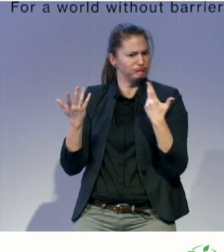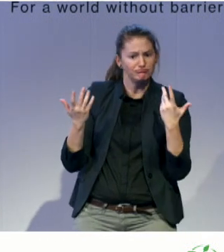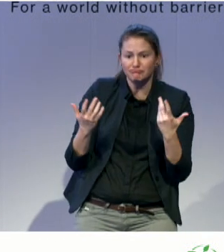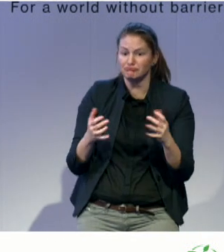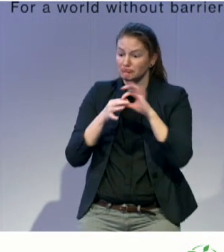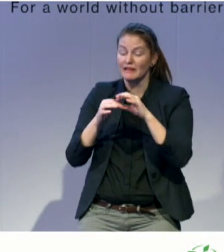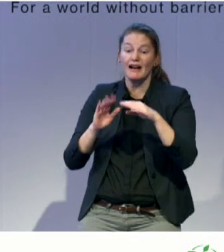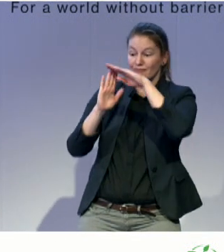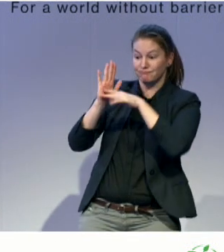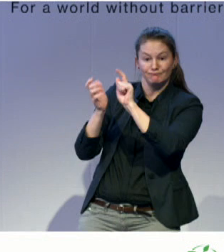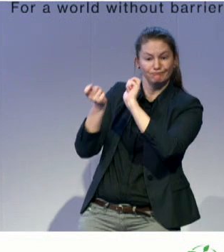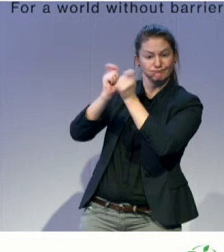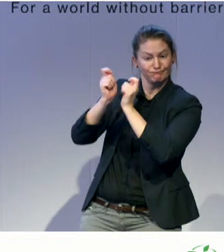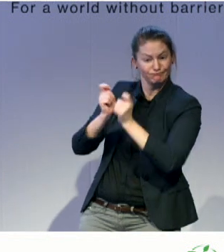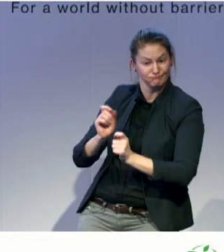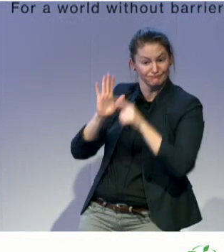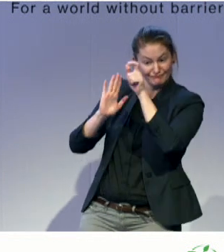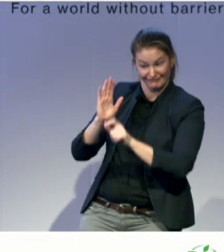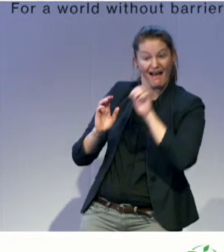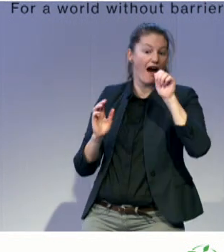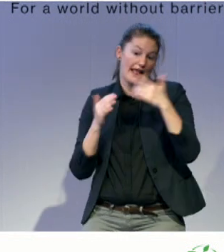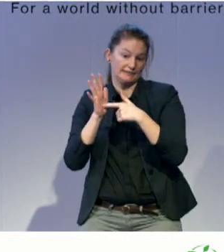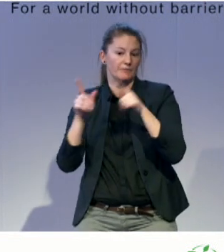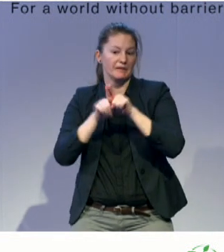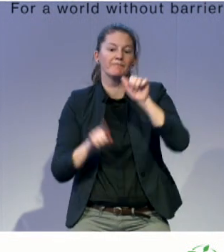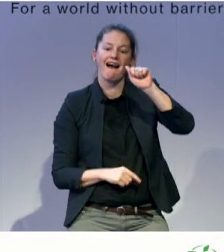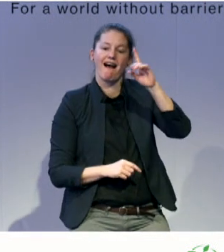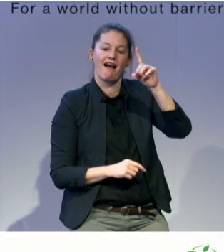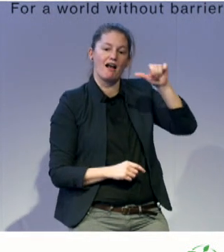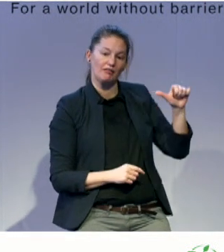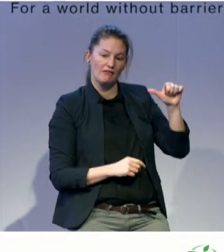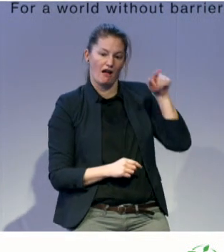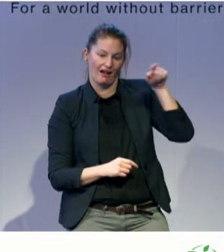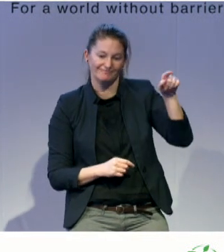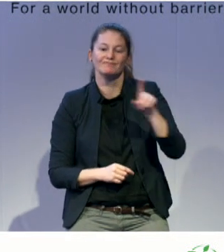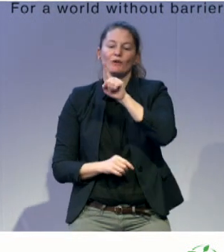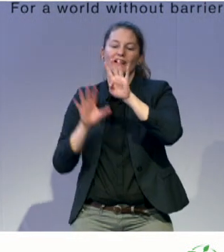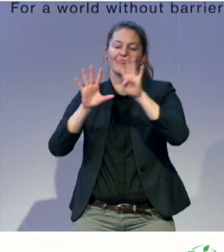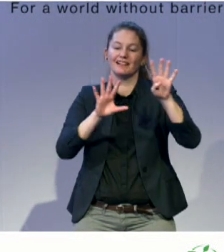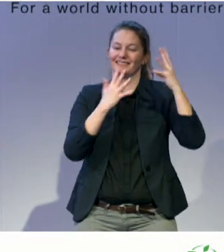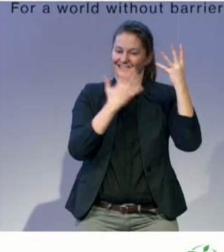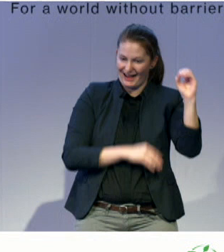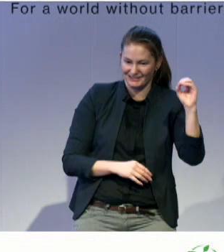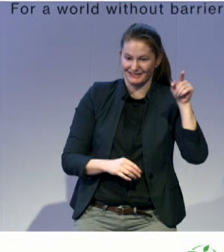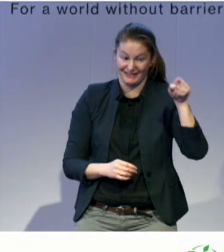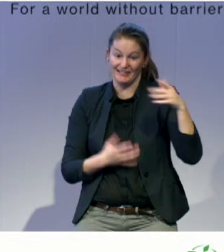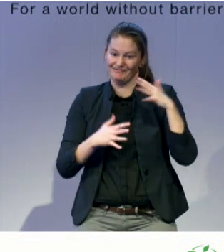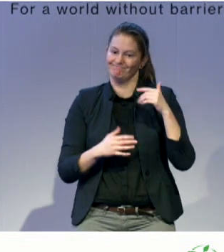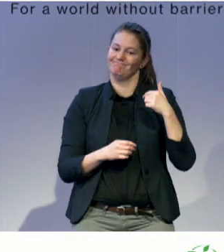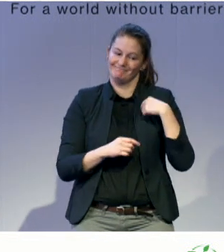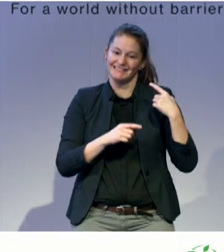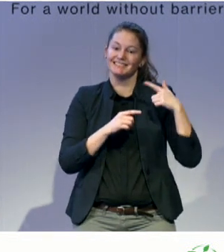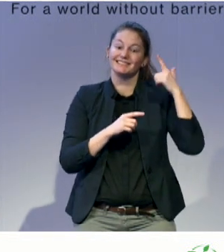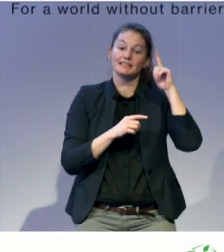the ADA on July 13, 1990, I said the next step toward full inclusion must